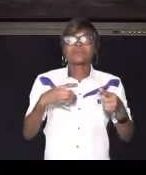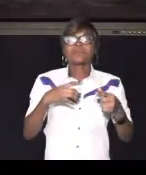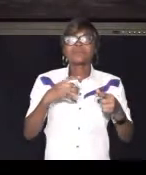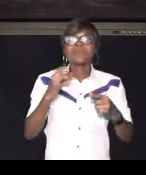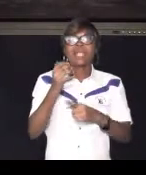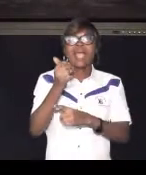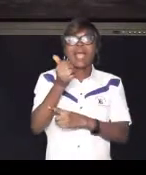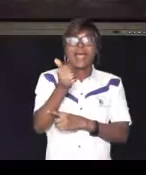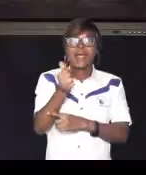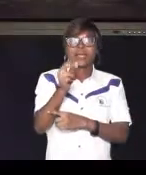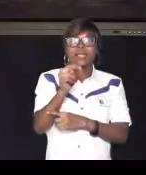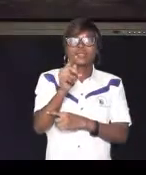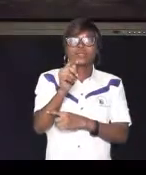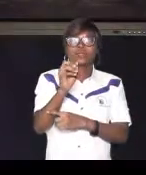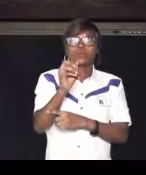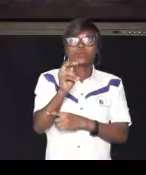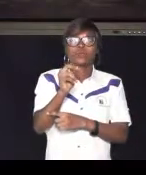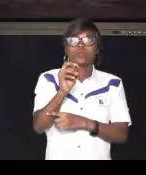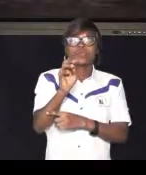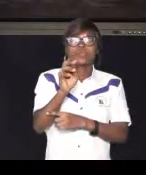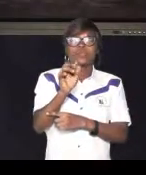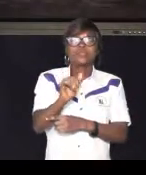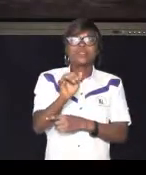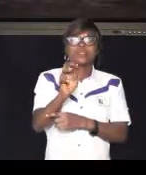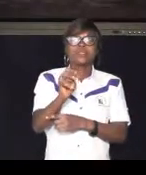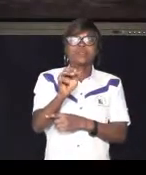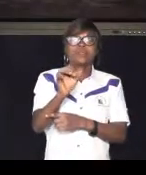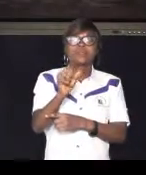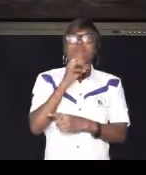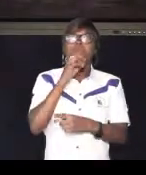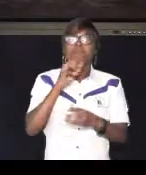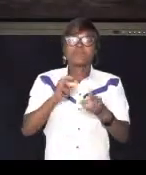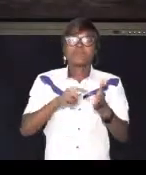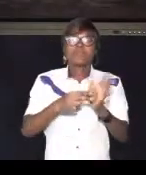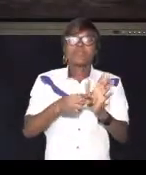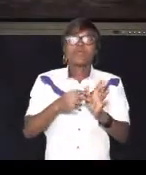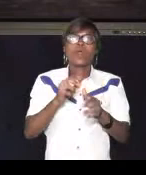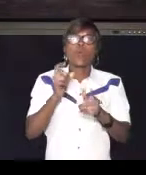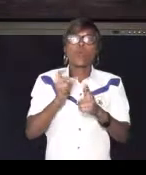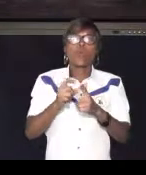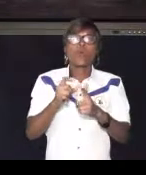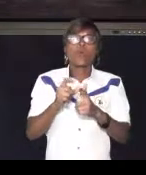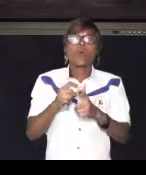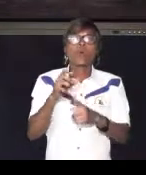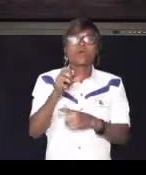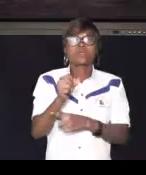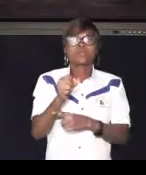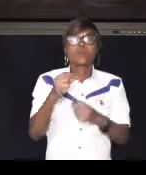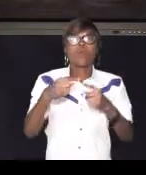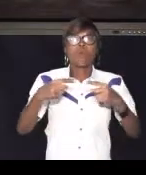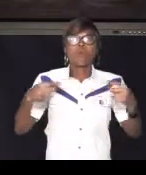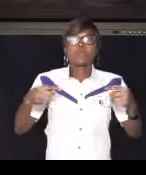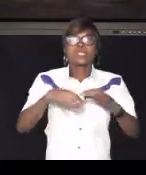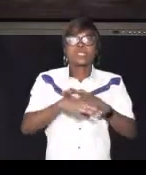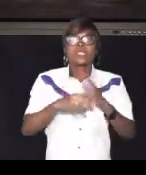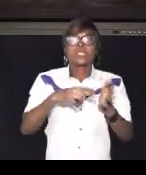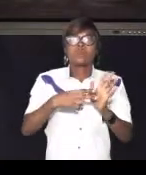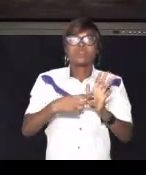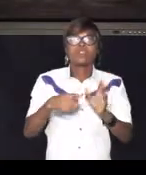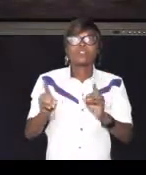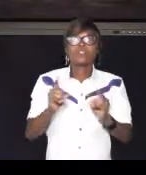antonyms means opposite in meaning. Antonyms are words of opposite meanings. Did you get